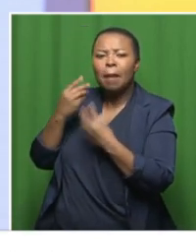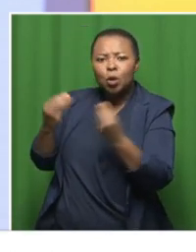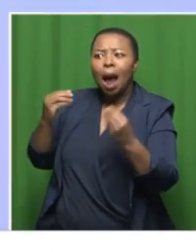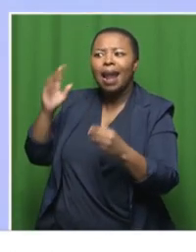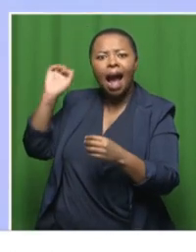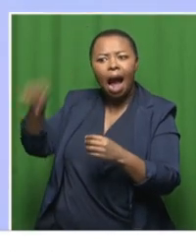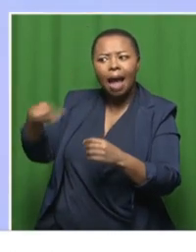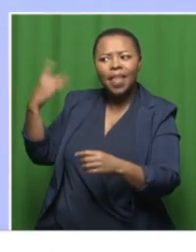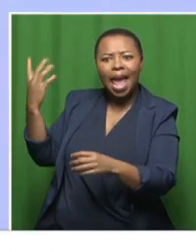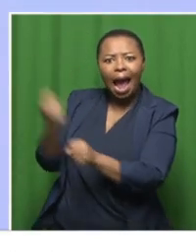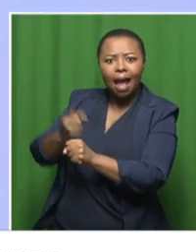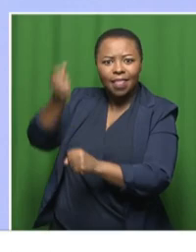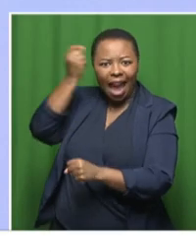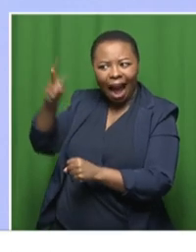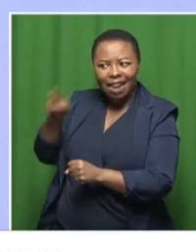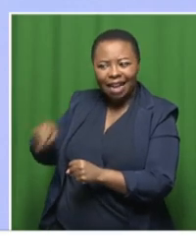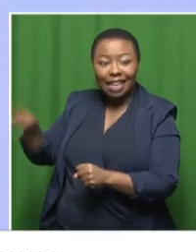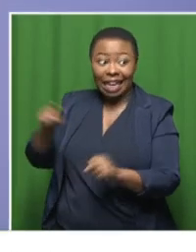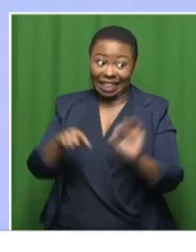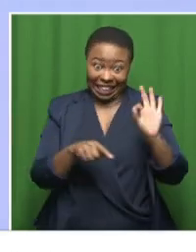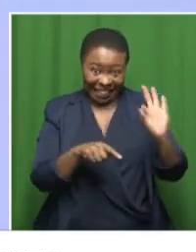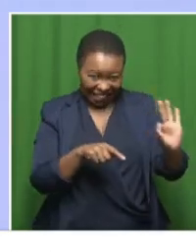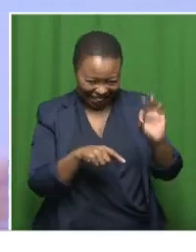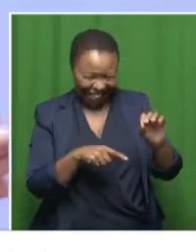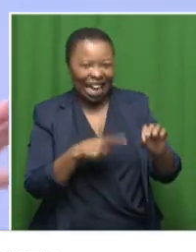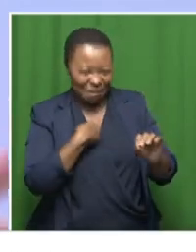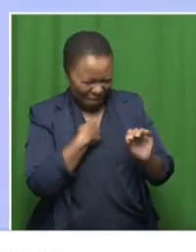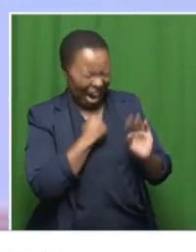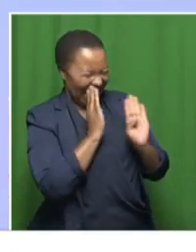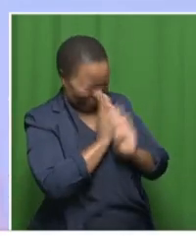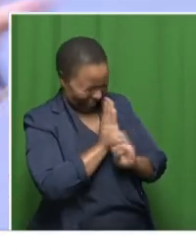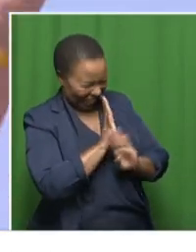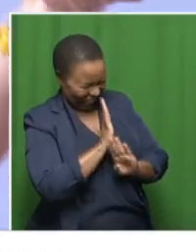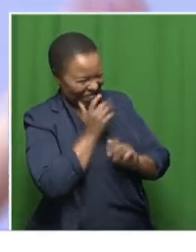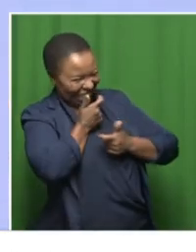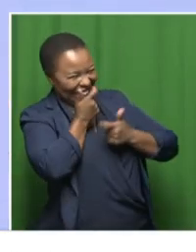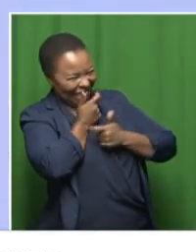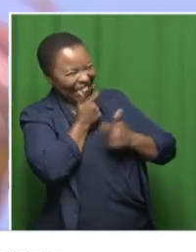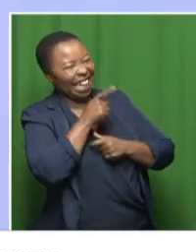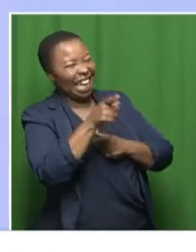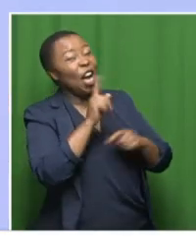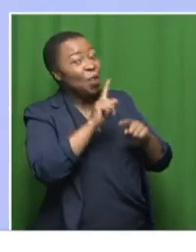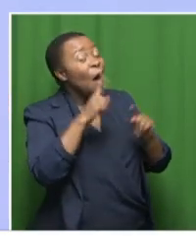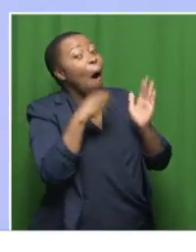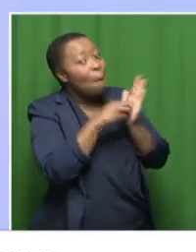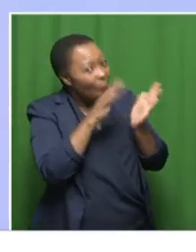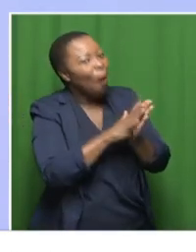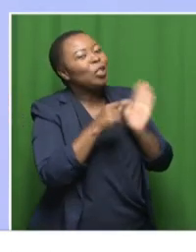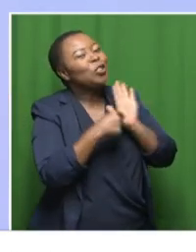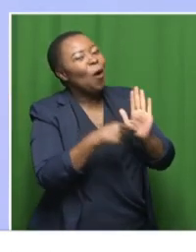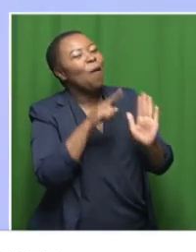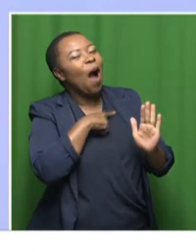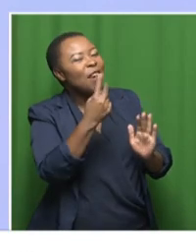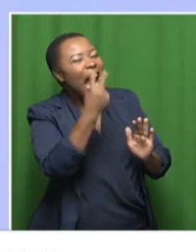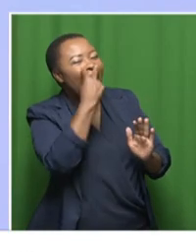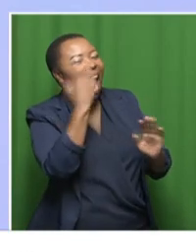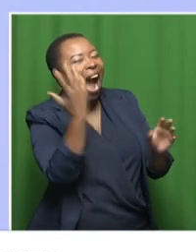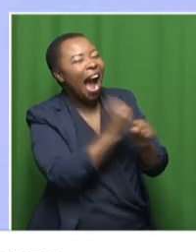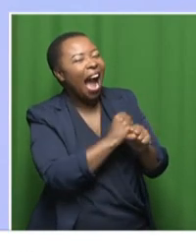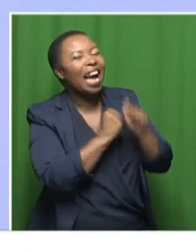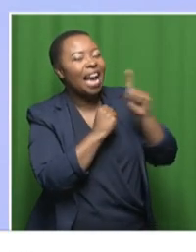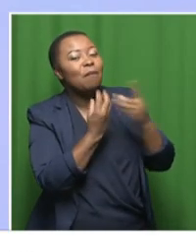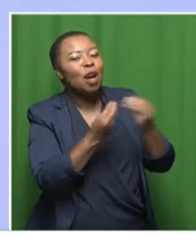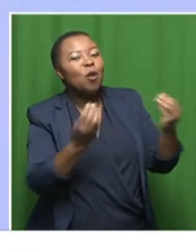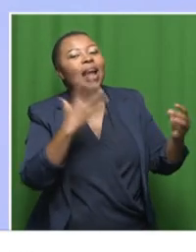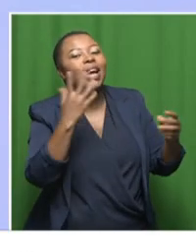these Very, puppets? Very interesting. That is my secret. Oh, so okay. To speak, yes, that's why you need to book the show to see what right, we come right. up with. We